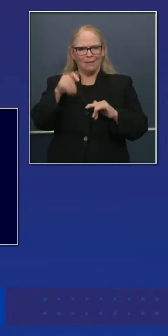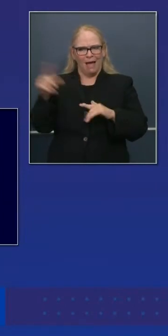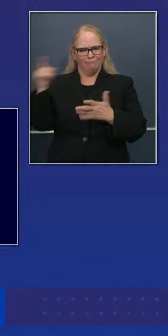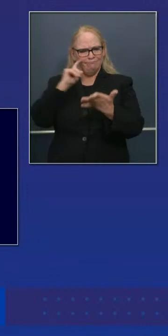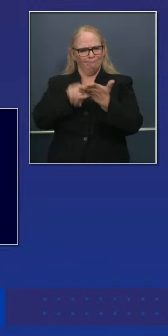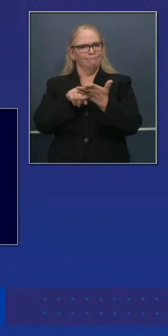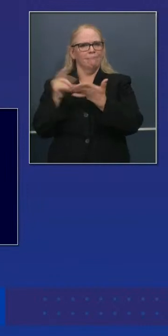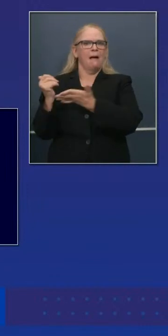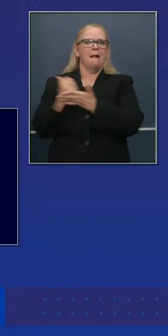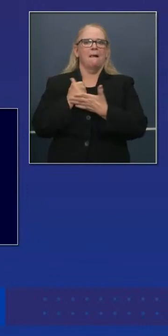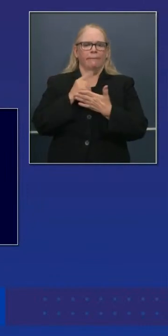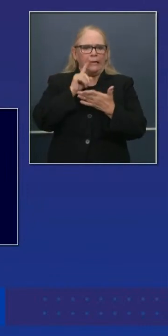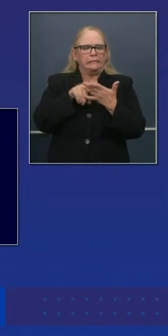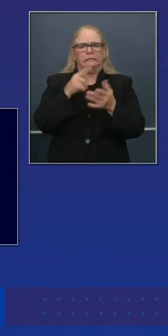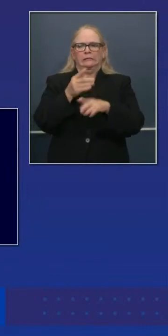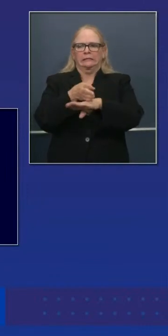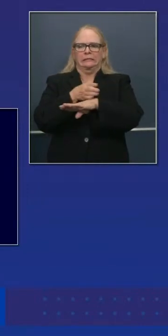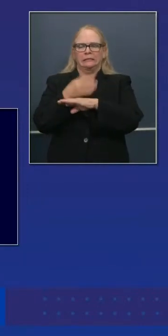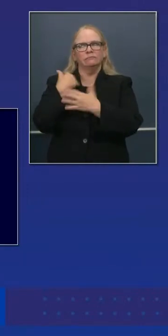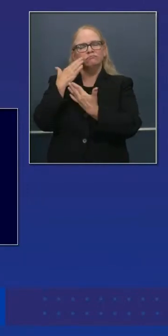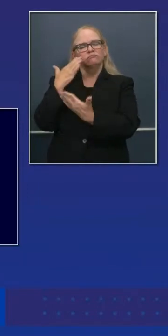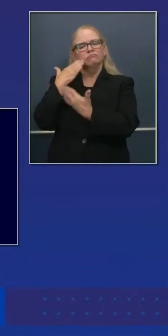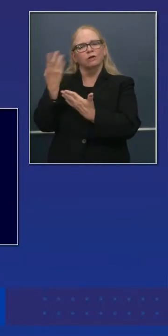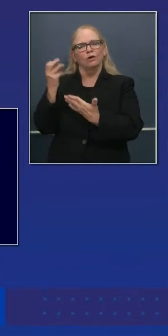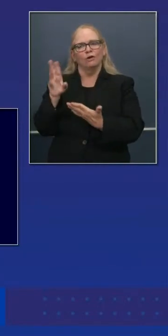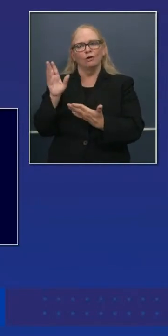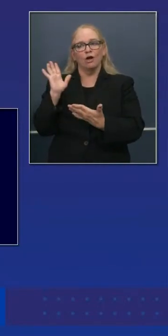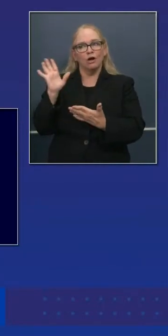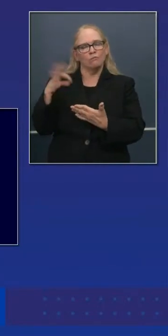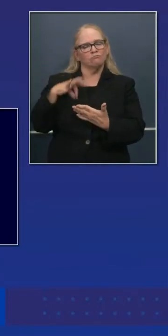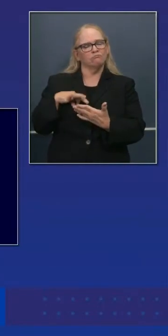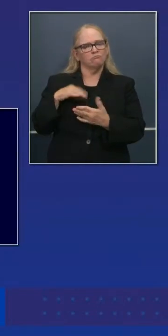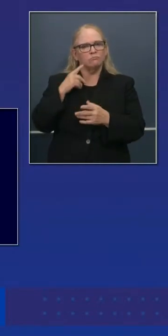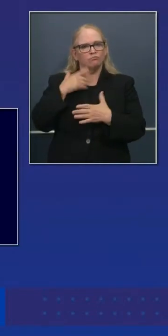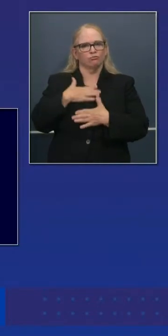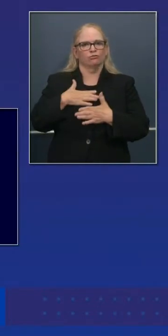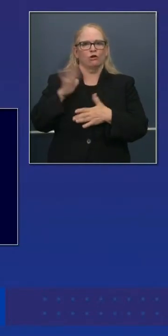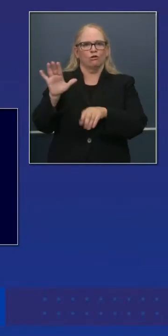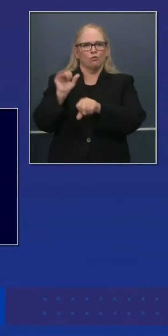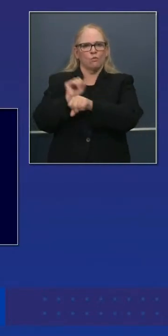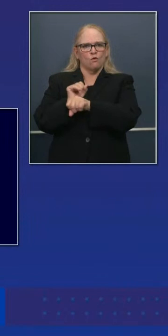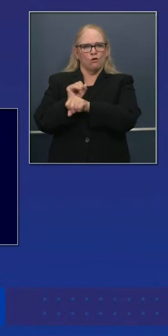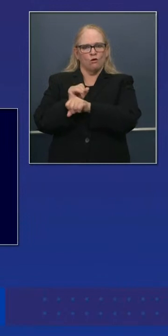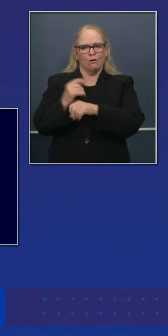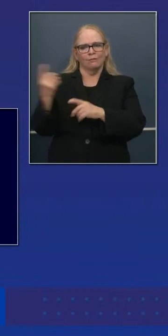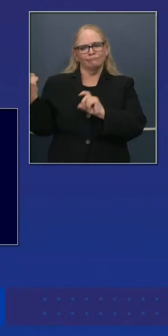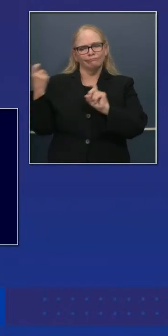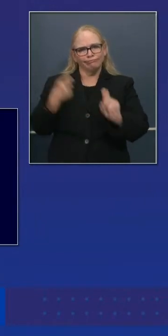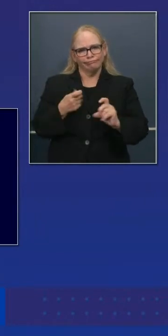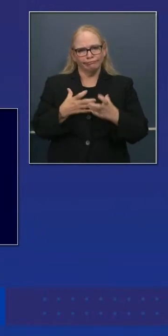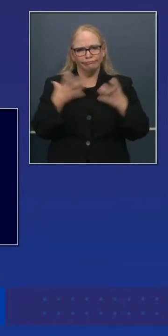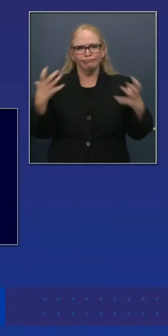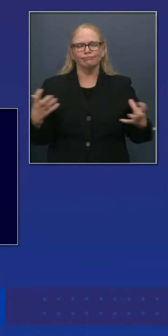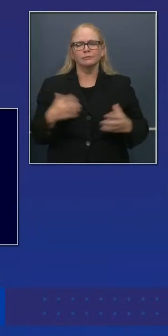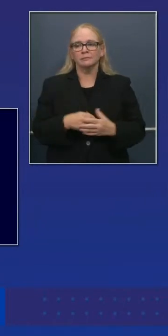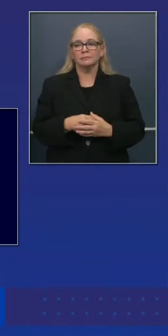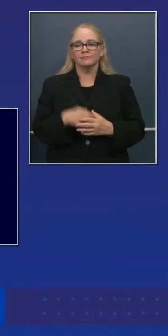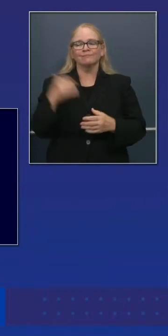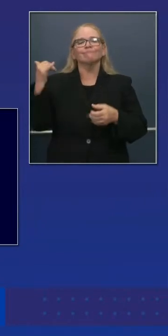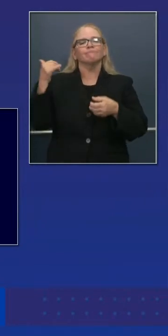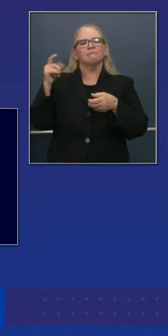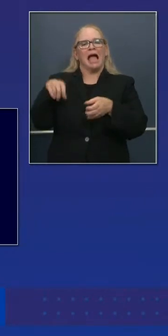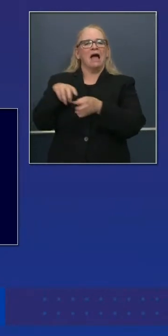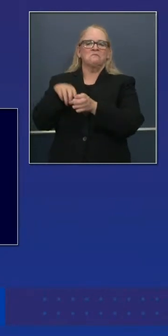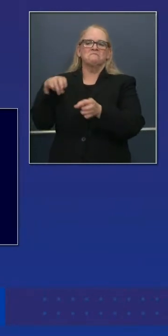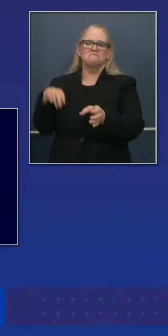important, long-lasting ways. And to her, I'm grateful for her service. And as we move forward with acting leaders